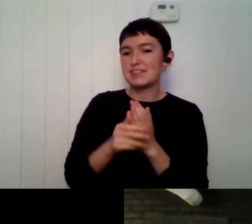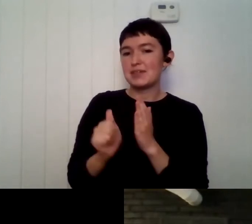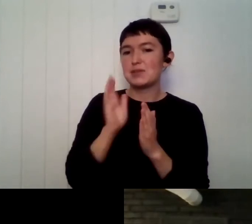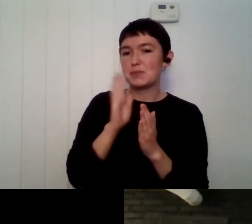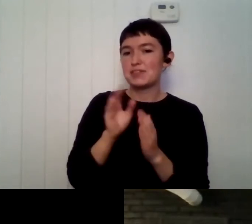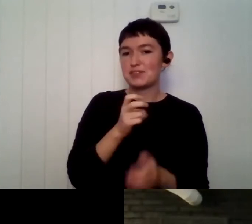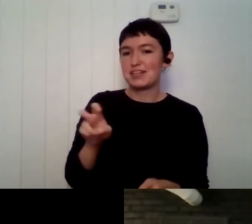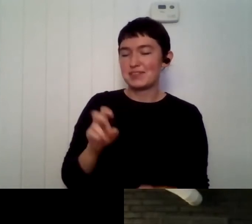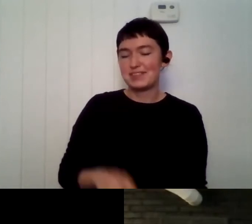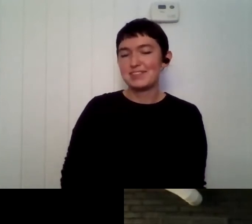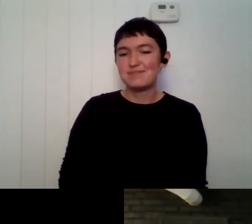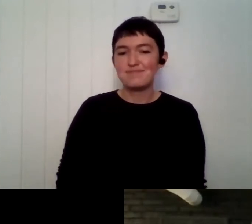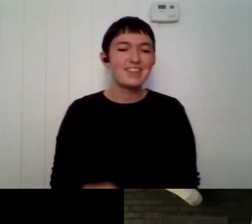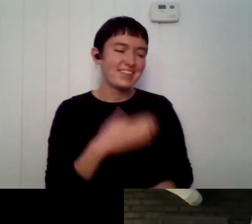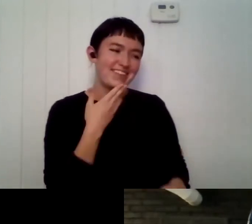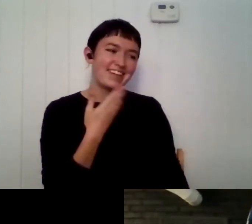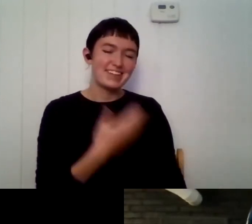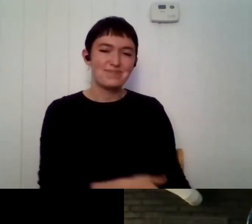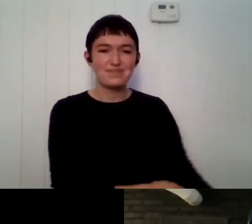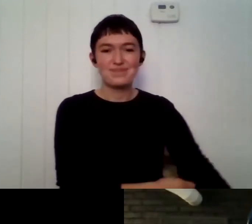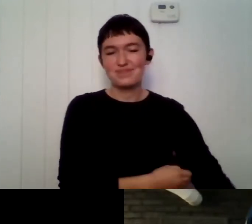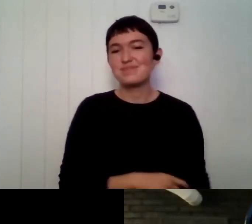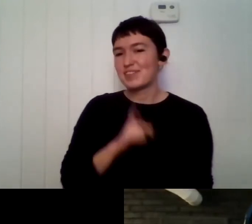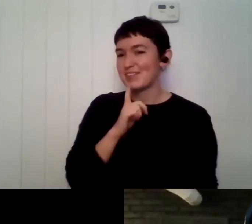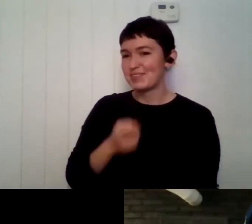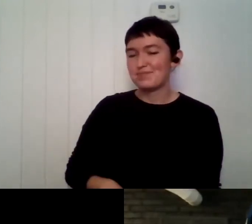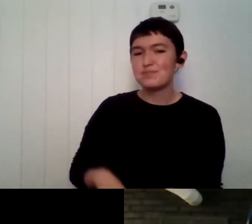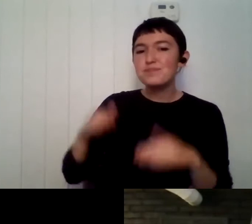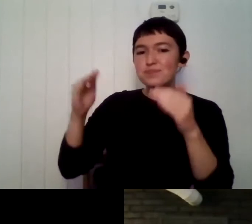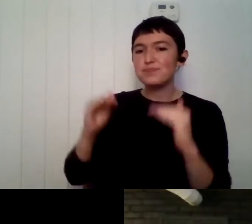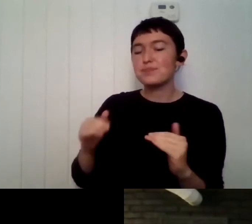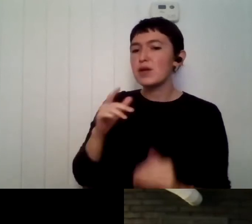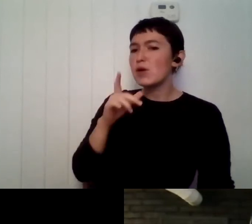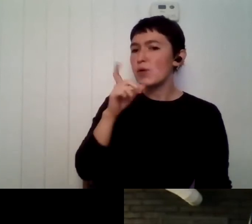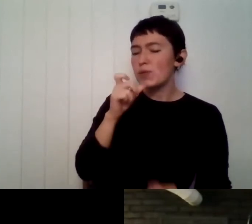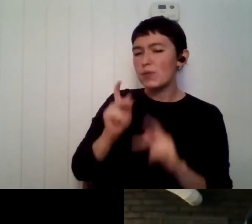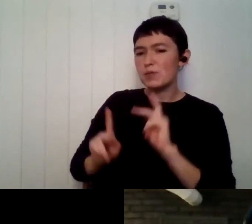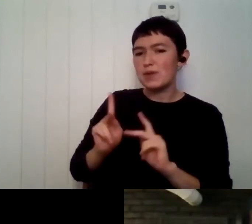you. Yeah, sure. All right, the next question is from Nick. Who are the people using the models you build?